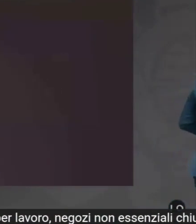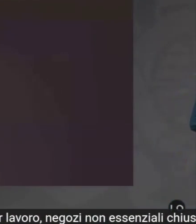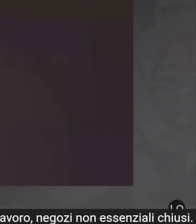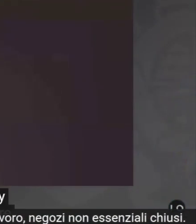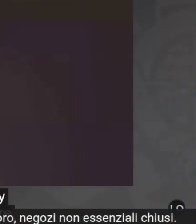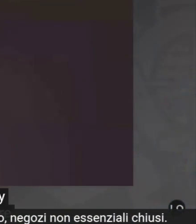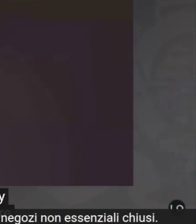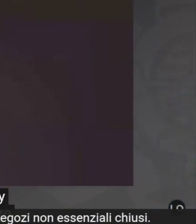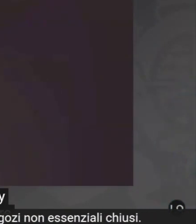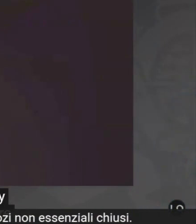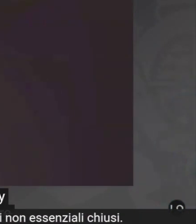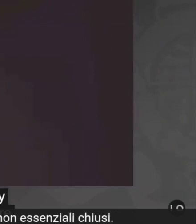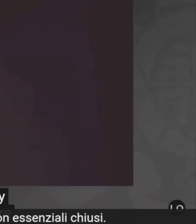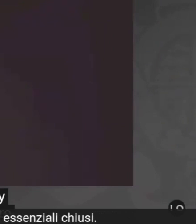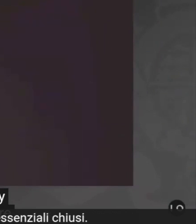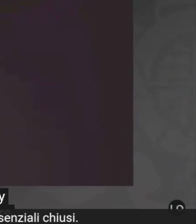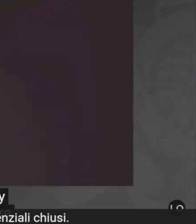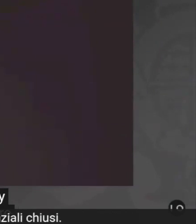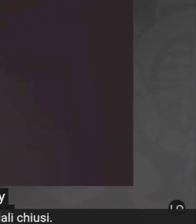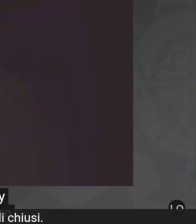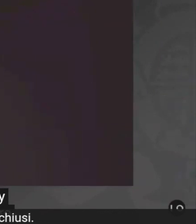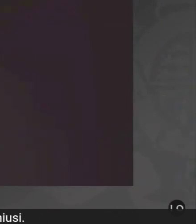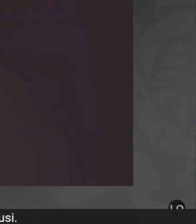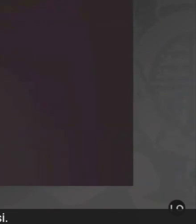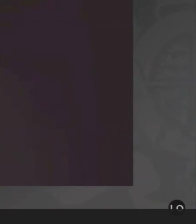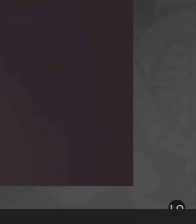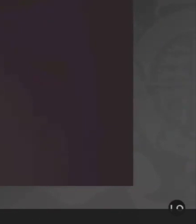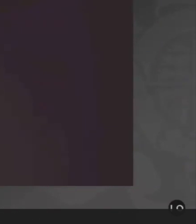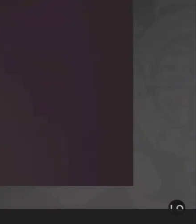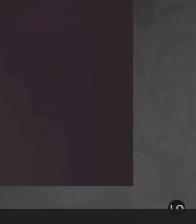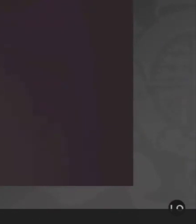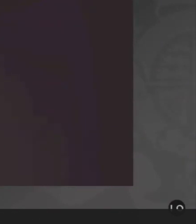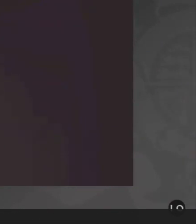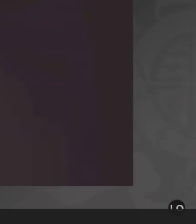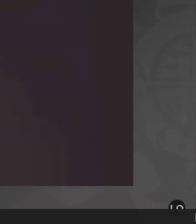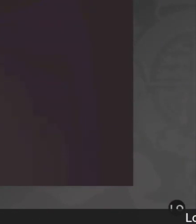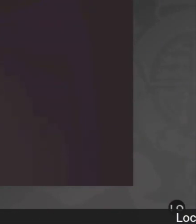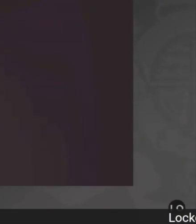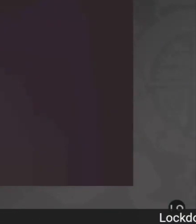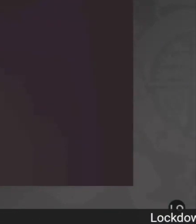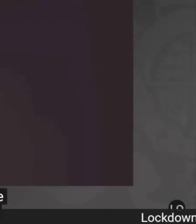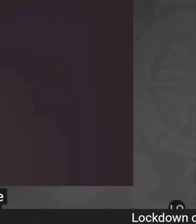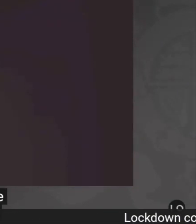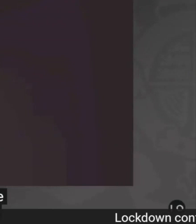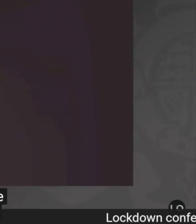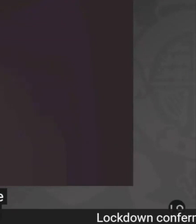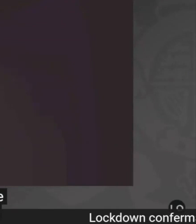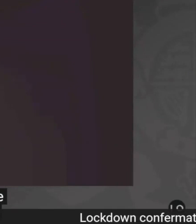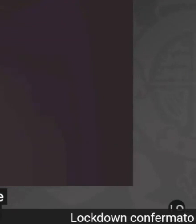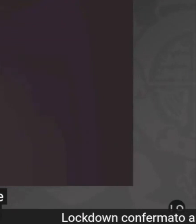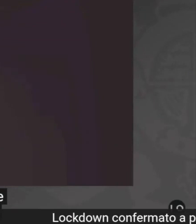Quieter corners of the country, such as South East Cornwall, have very low incidence of COVID, but are we likely to see